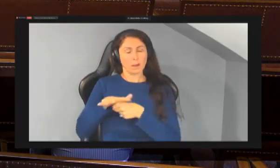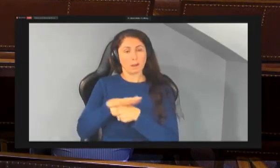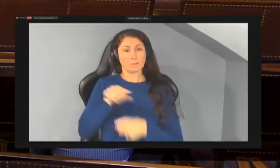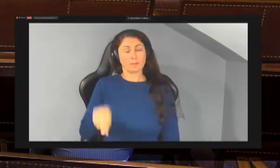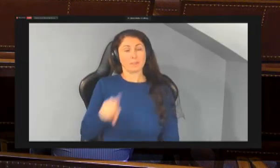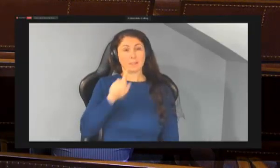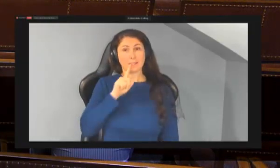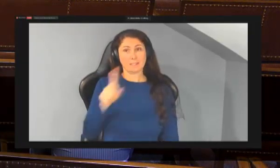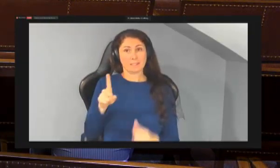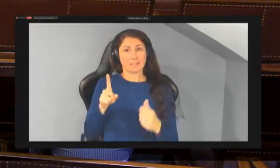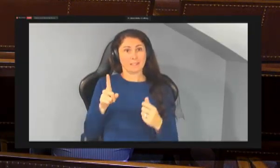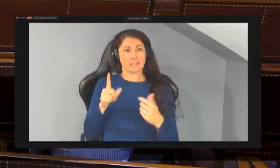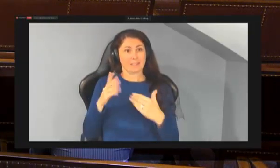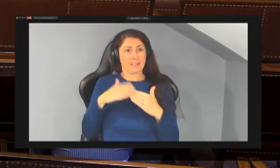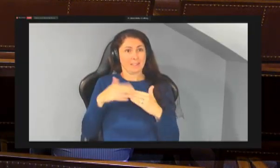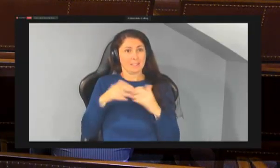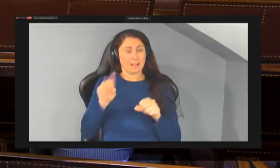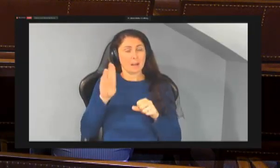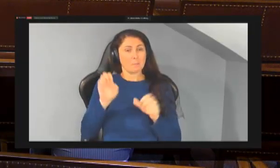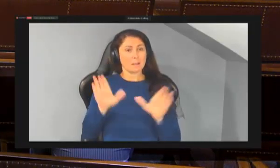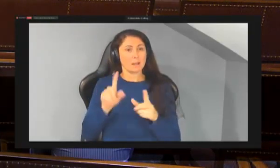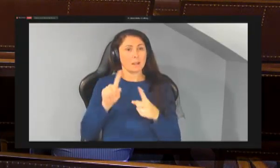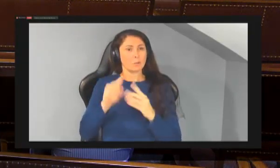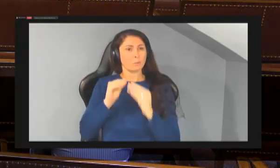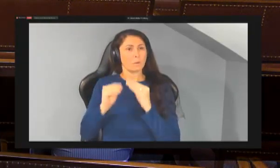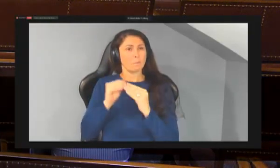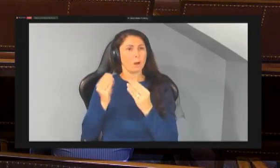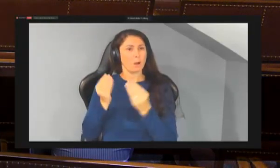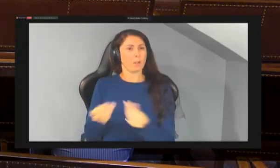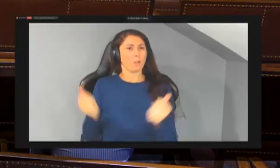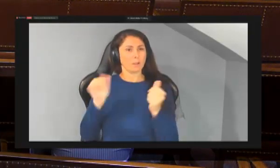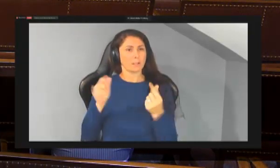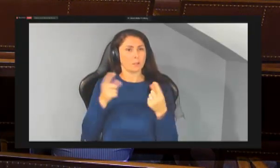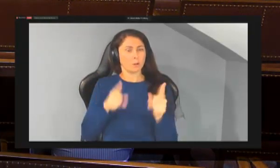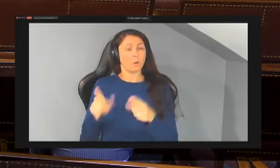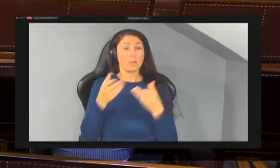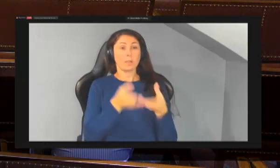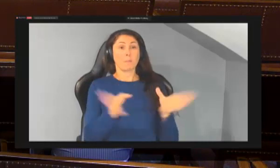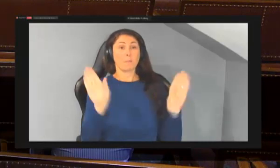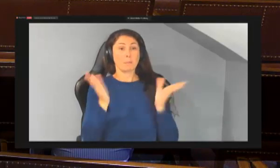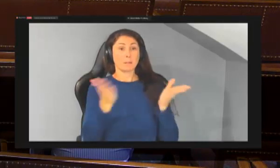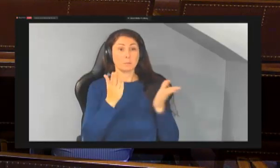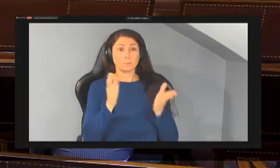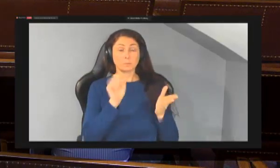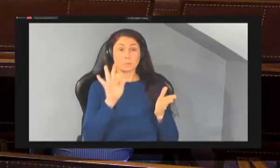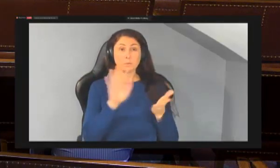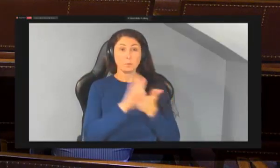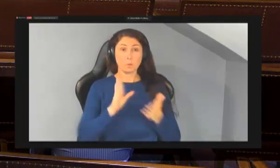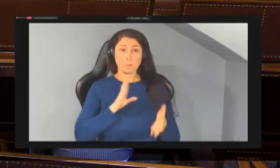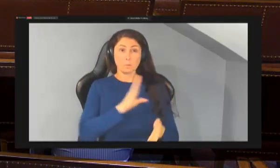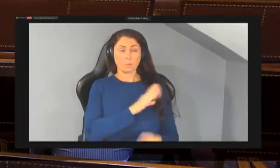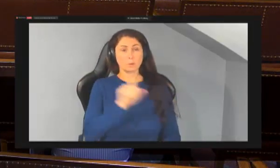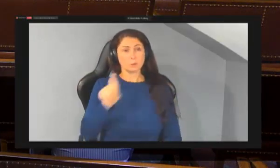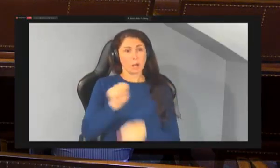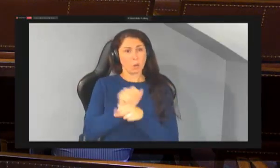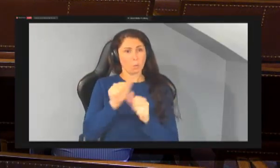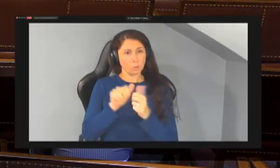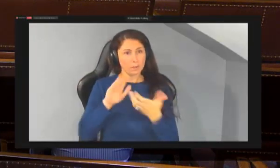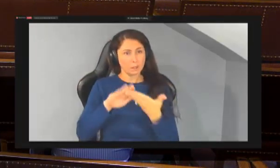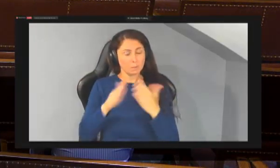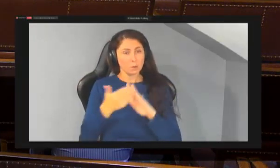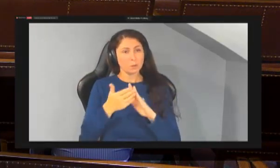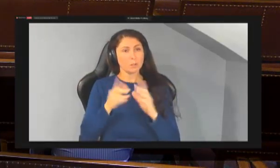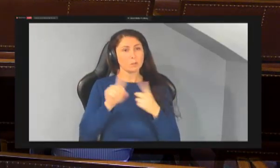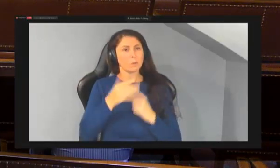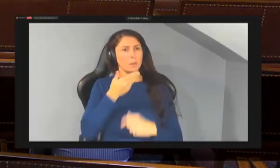least that can be done to repair the loss that has occurred. The public servants of the school board shall work with the community to the